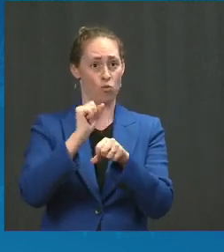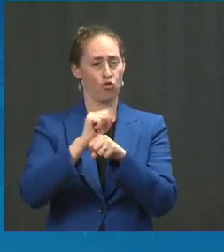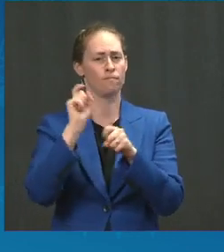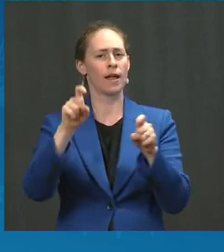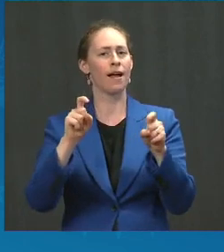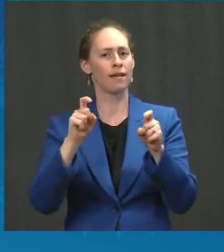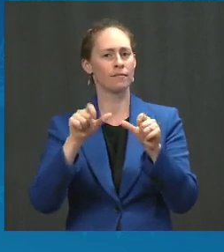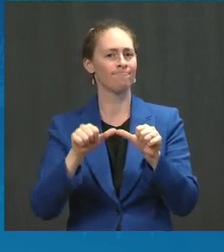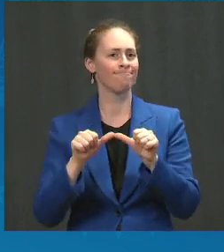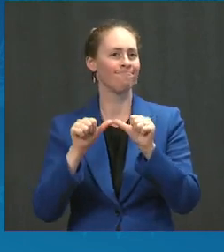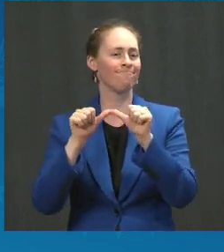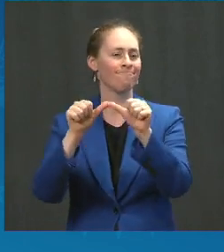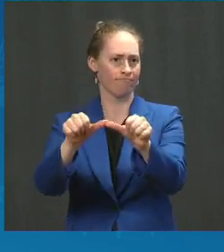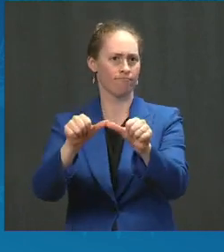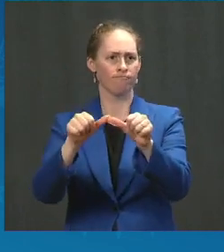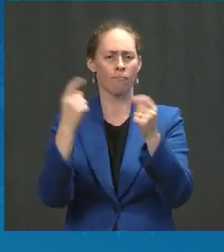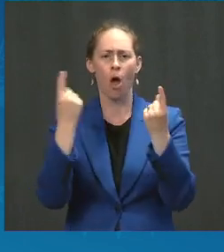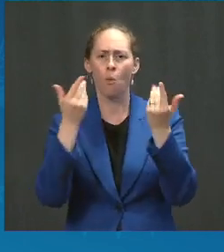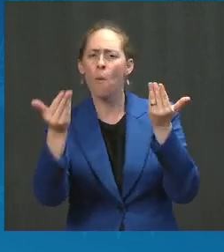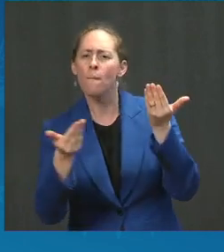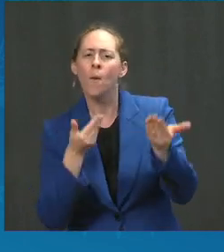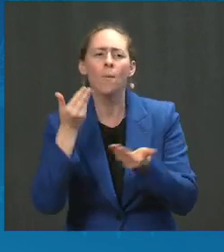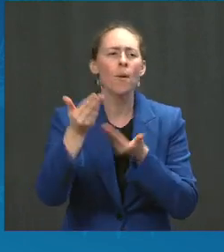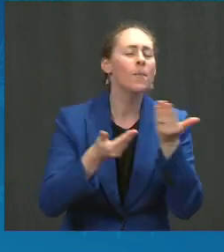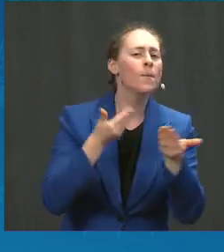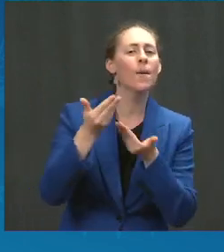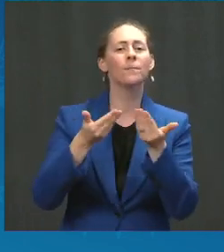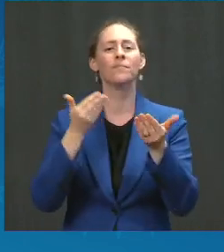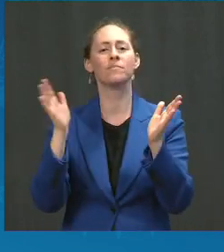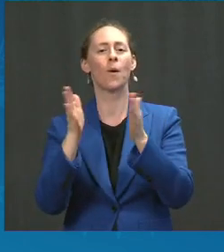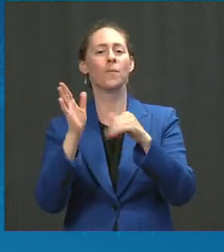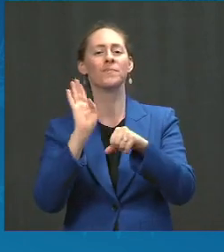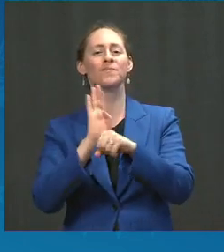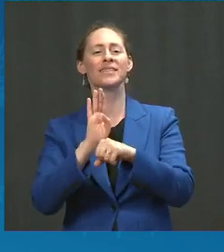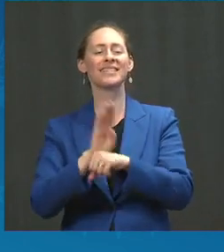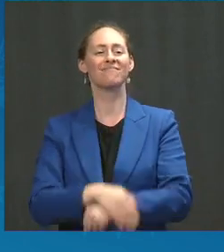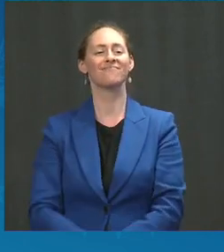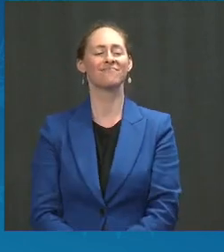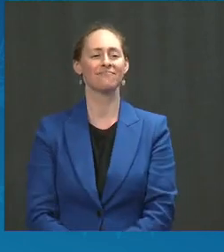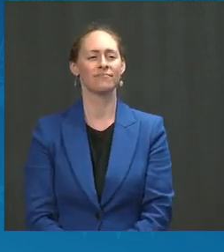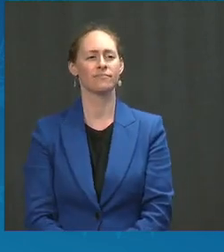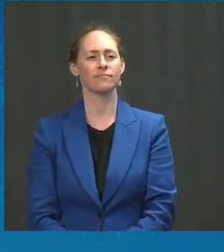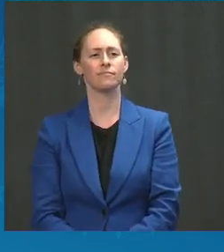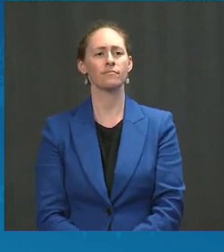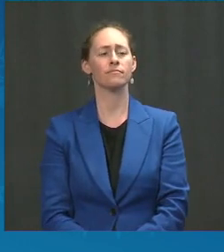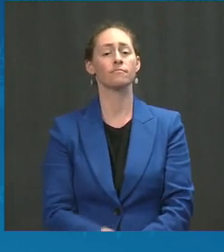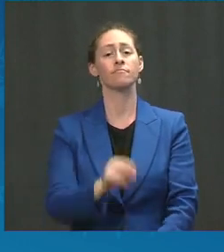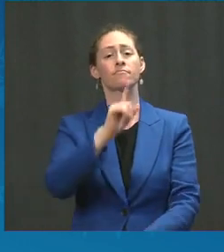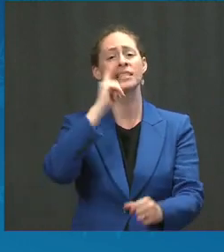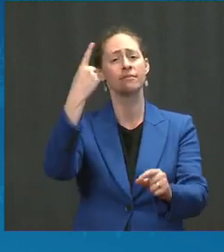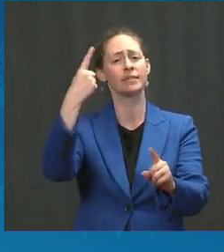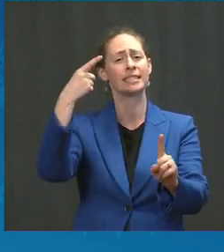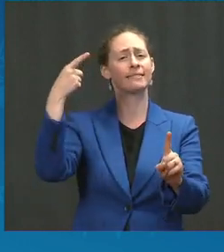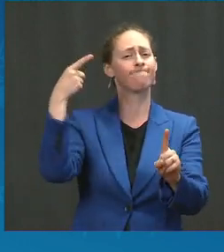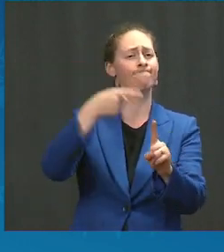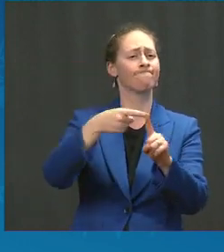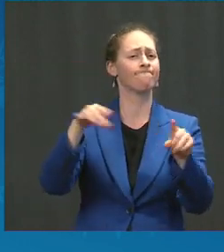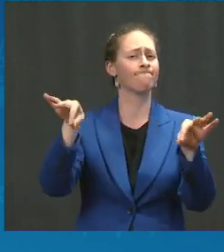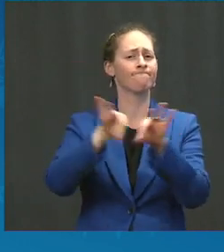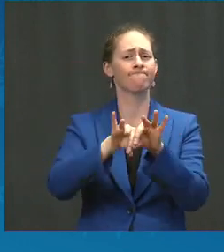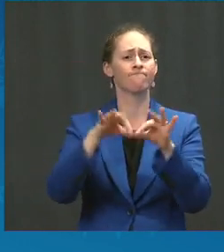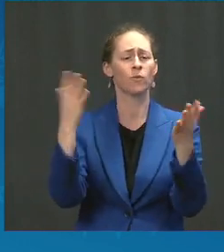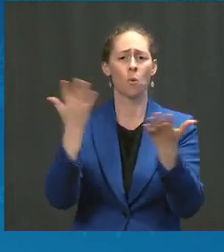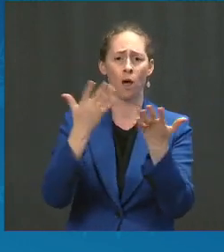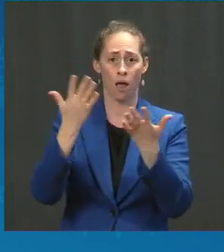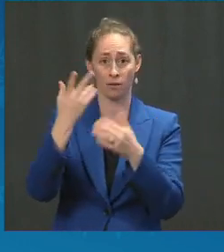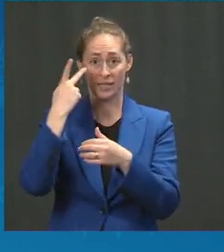for small businesses in particular, again, understand that one of the keys for folks to not only open a small business, but grow